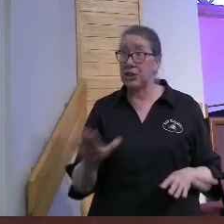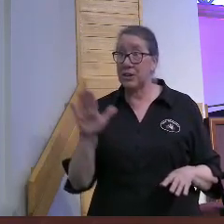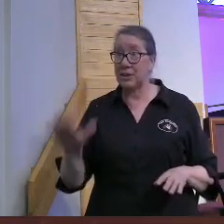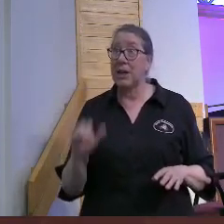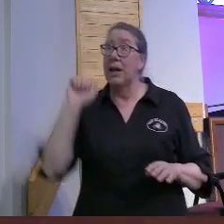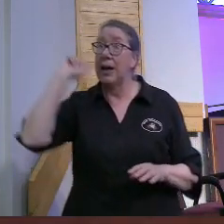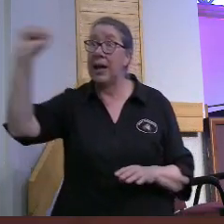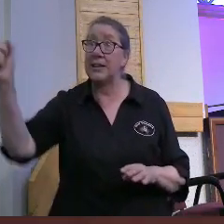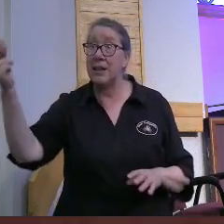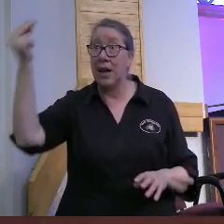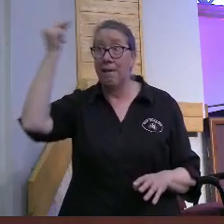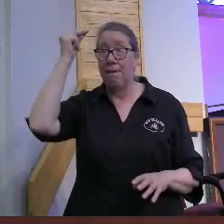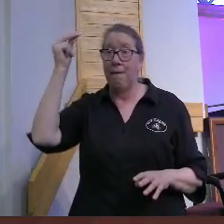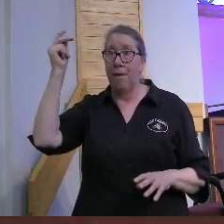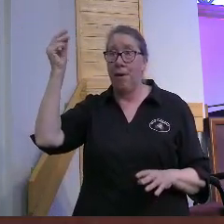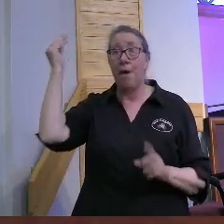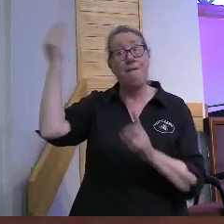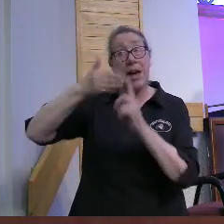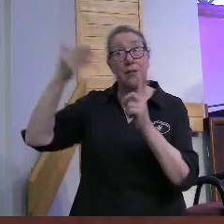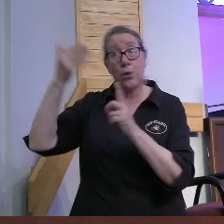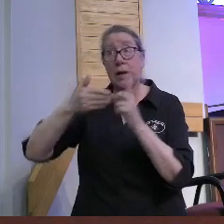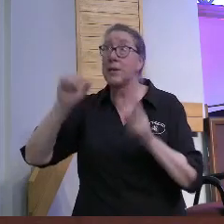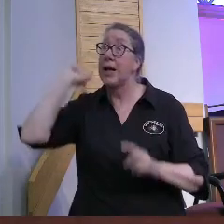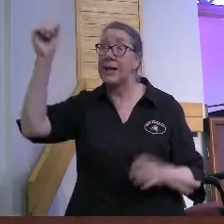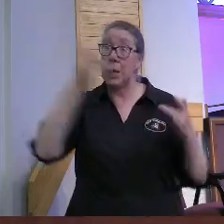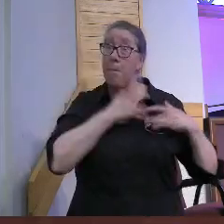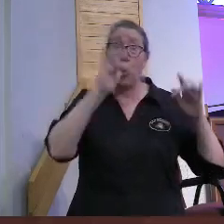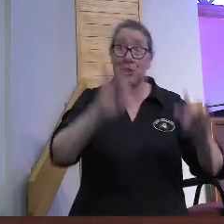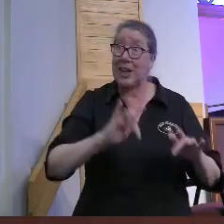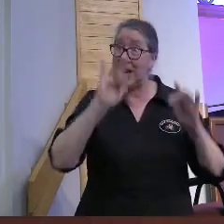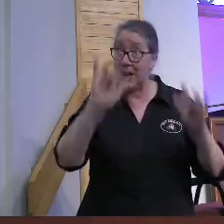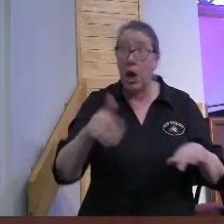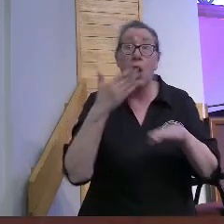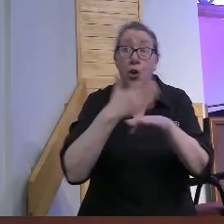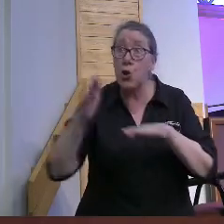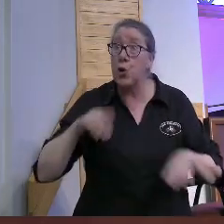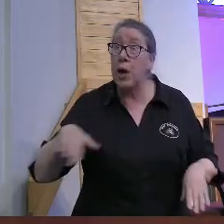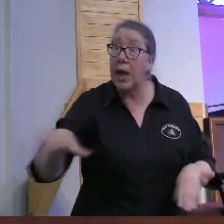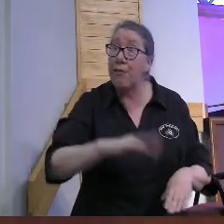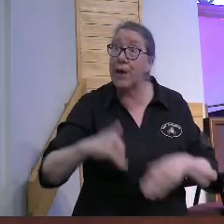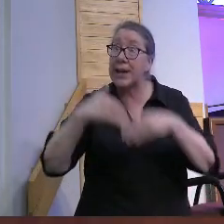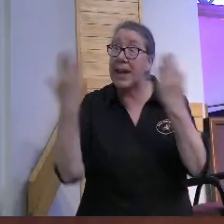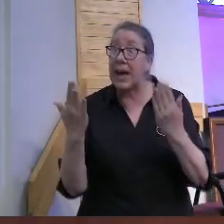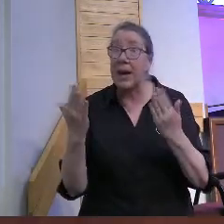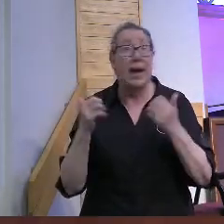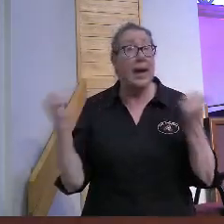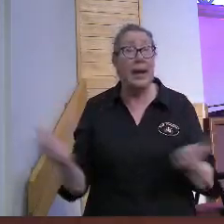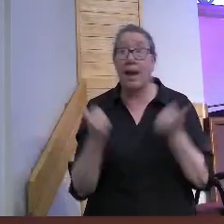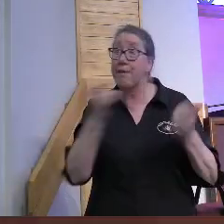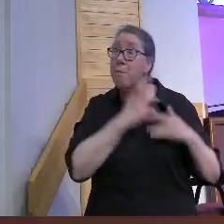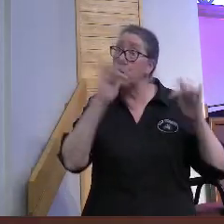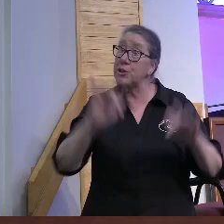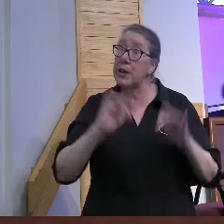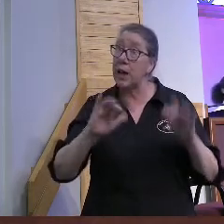every morning. They are new every day. There are new mercies every day. There is enough mercy for